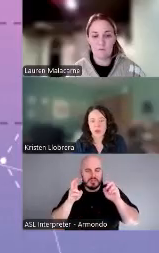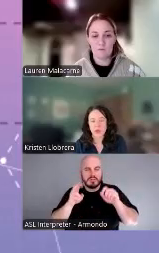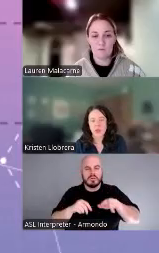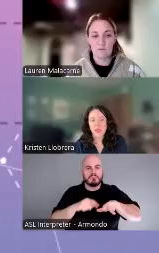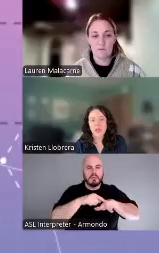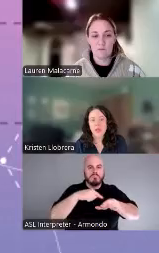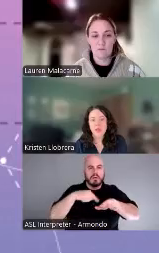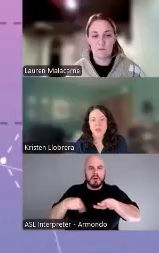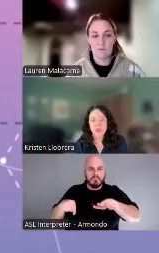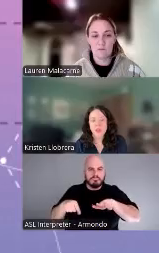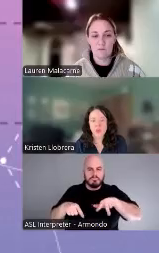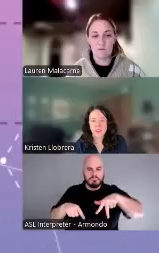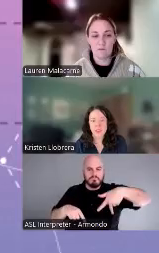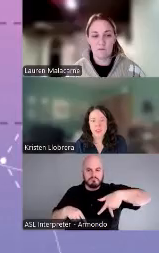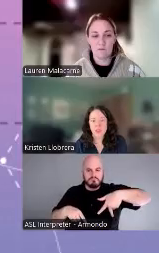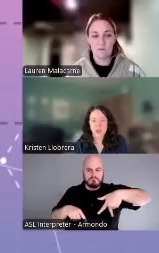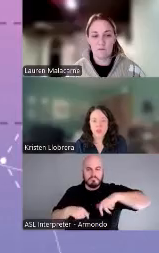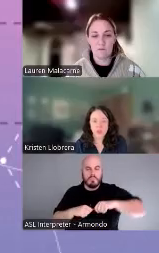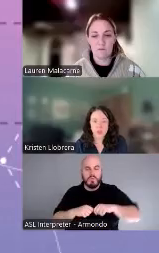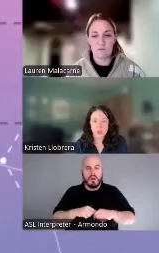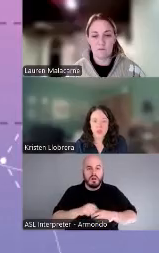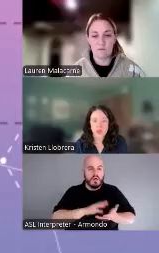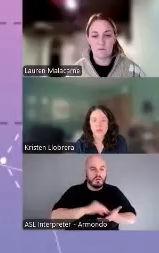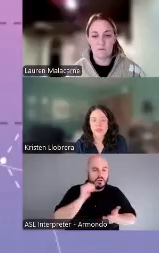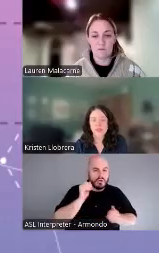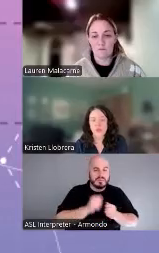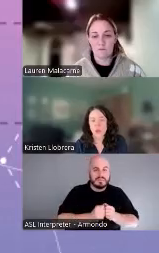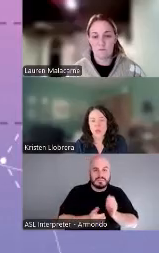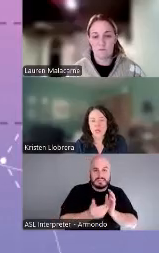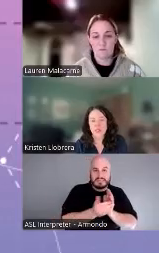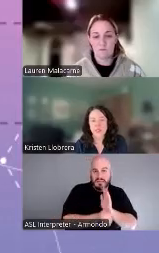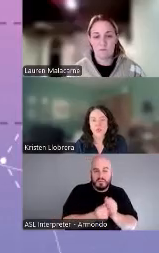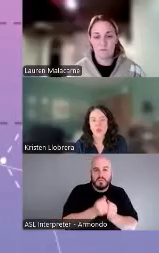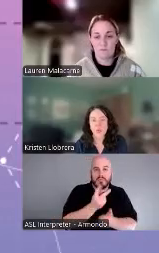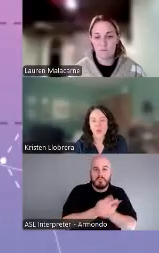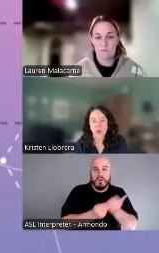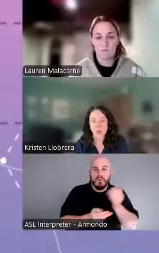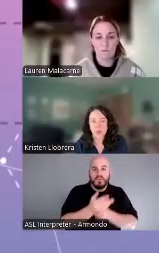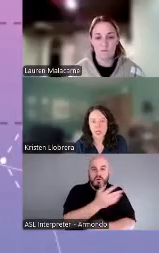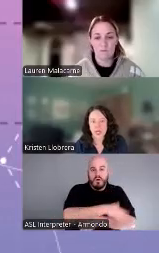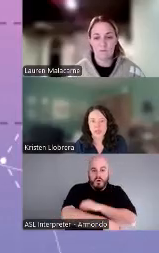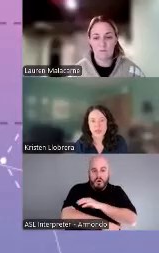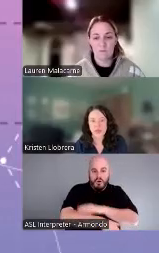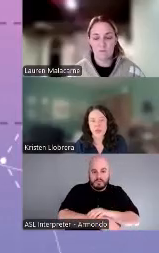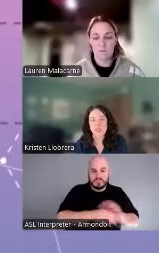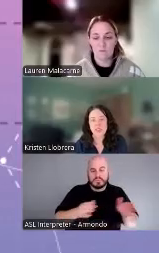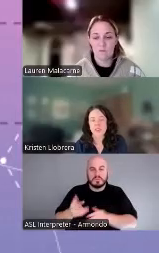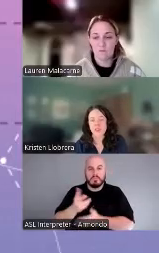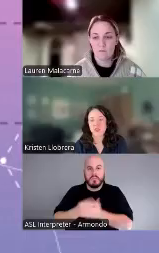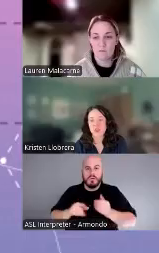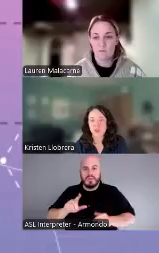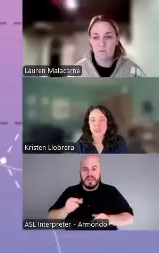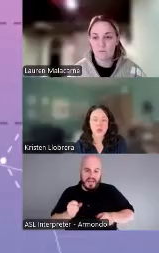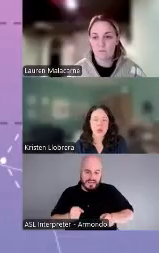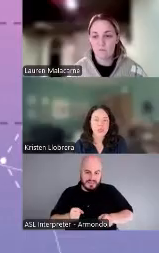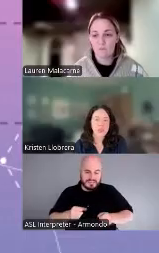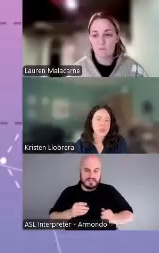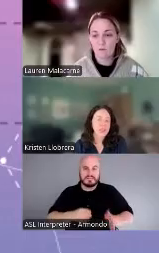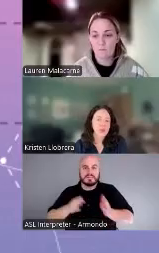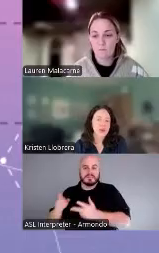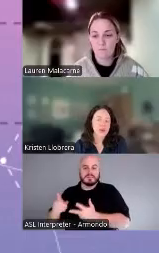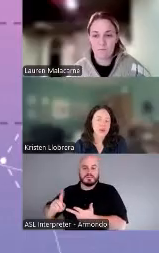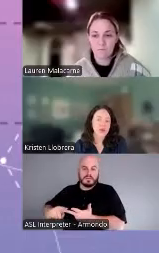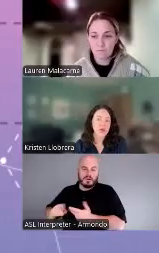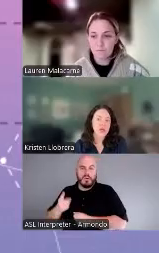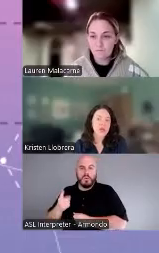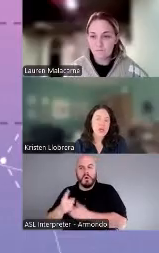learn about doing the skill with both arms, with both legs, or one arm and one leg. So basically you choose the approach